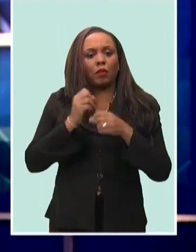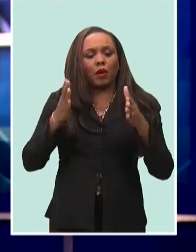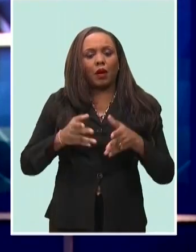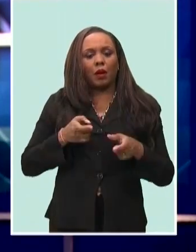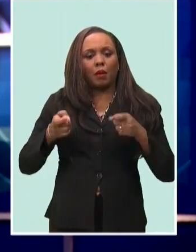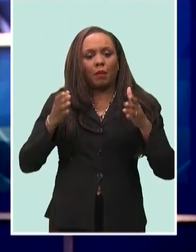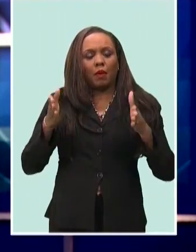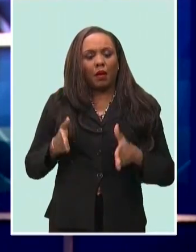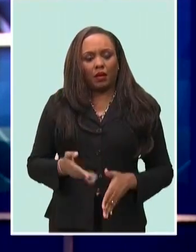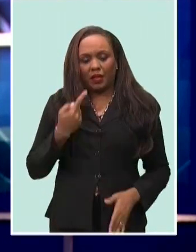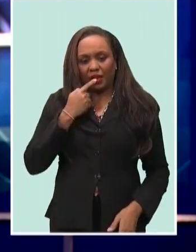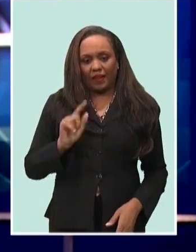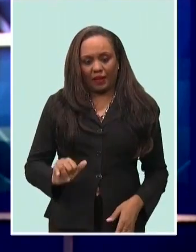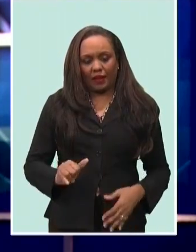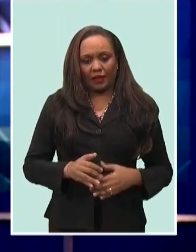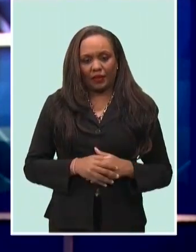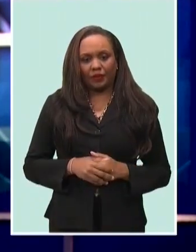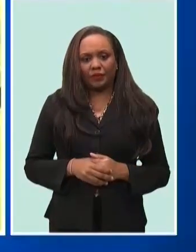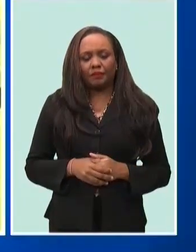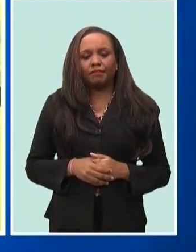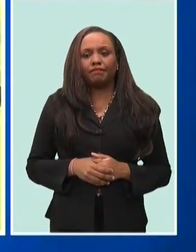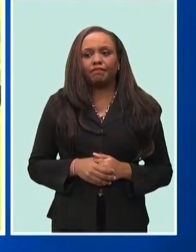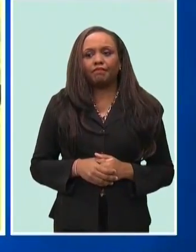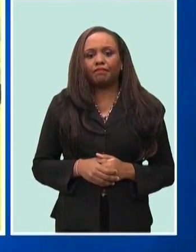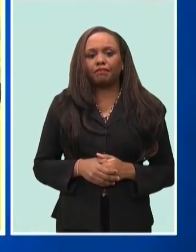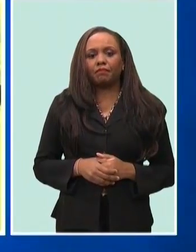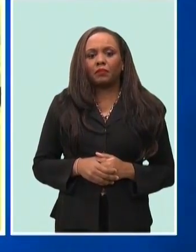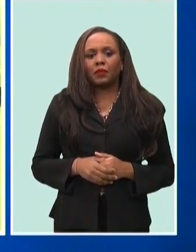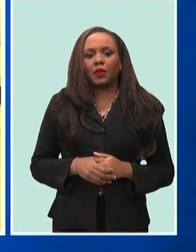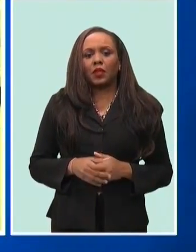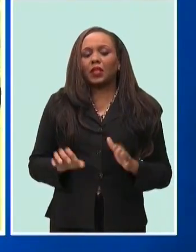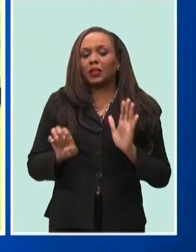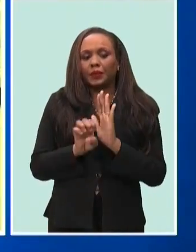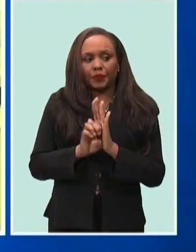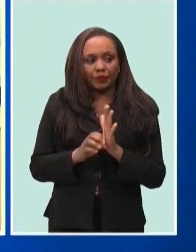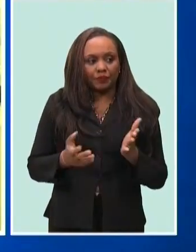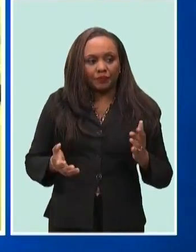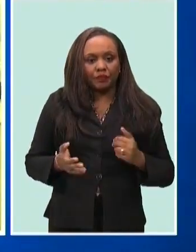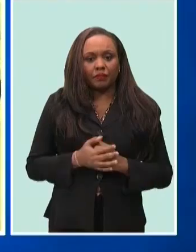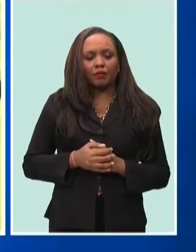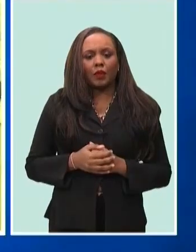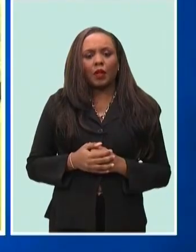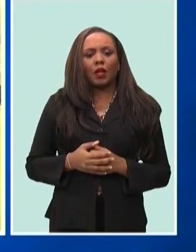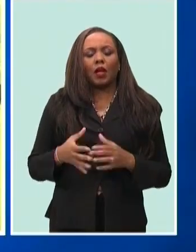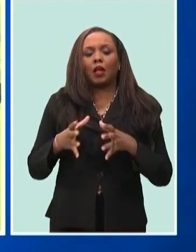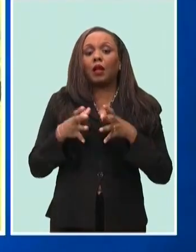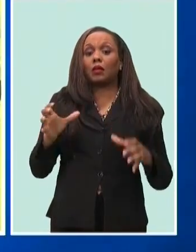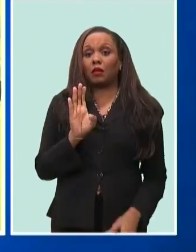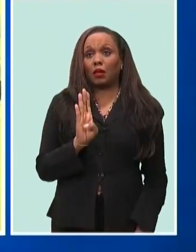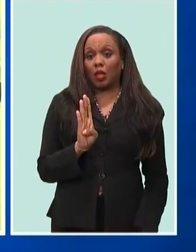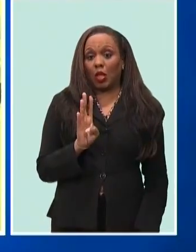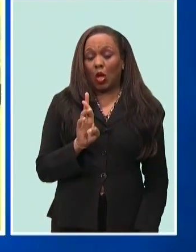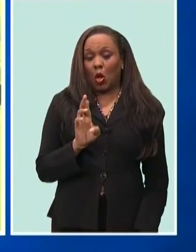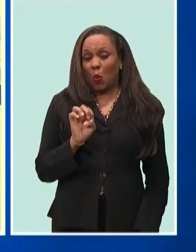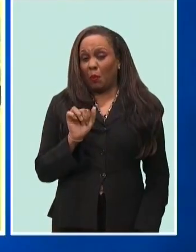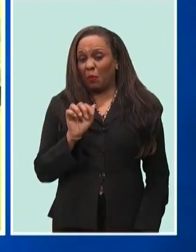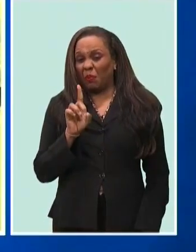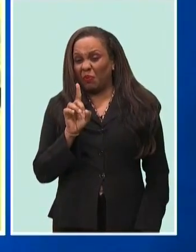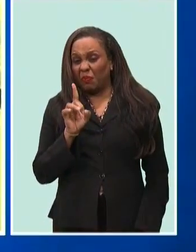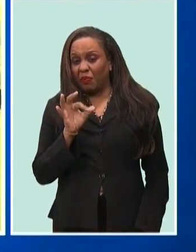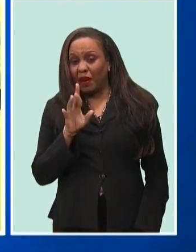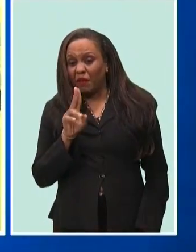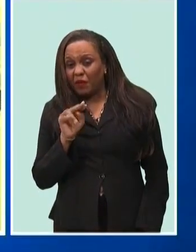manager, Carlton Batson. So, for instance, we've taken in a tremendous amount of breadfruits and cassava and sweet potato, and